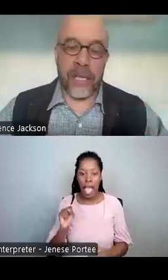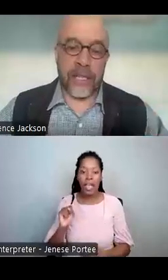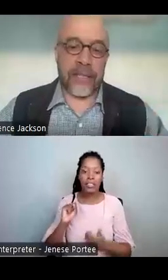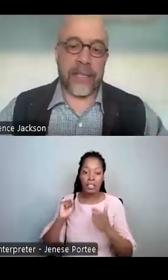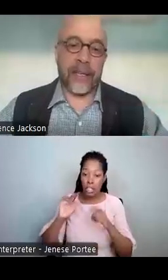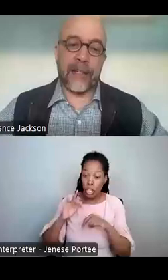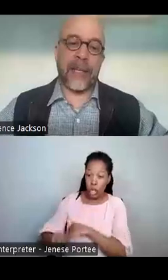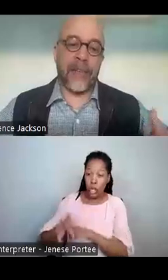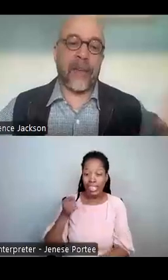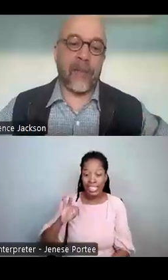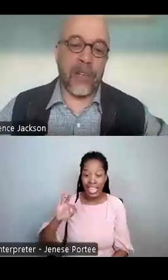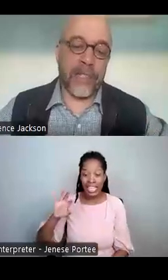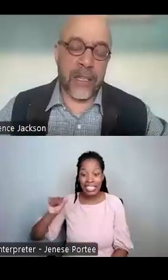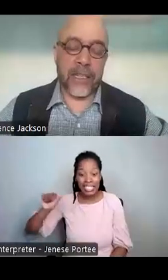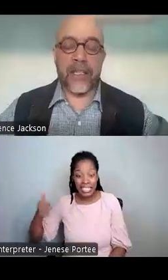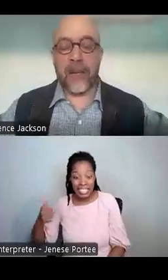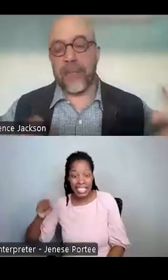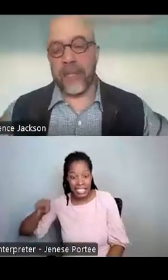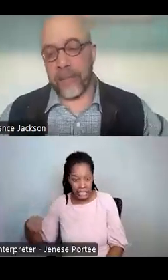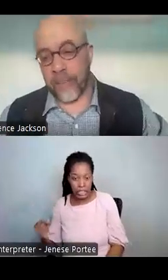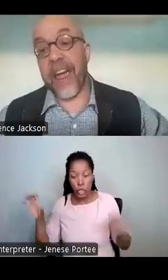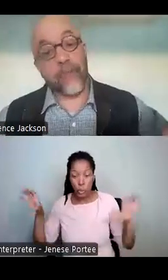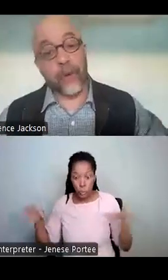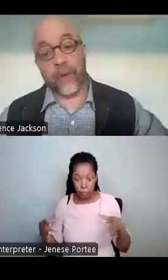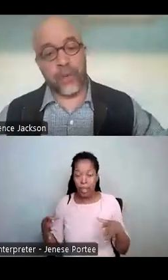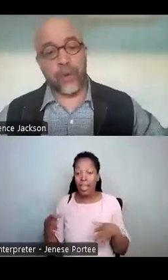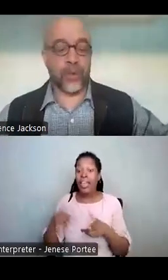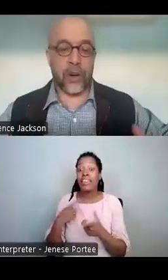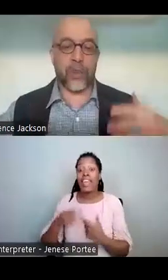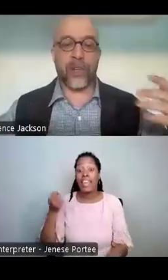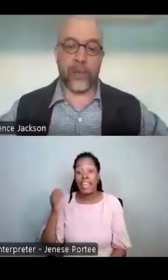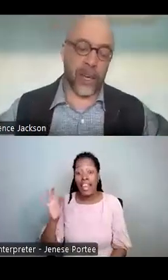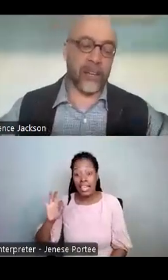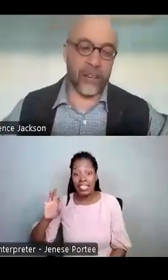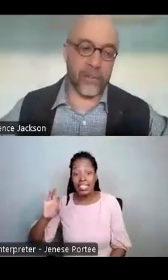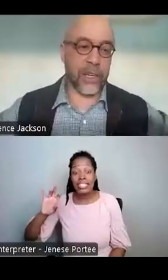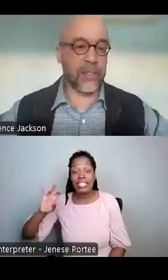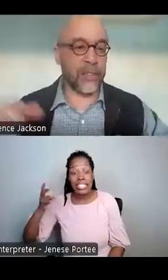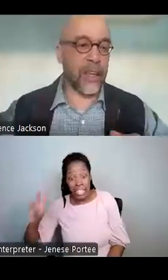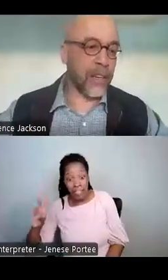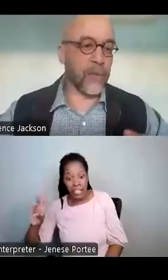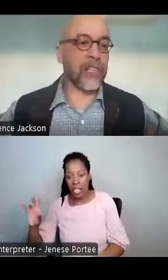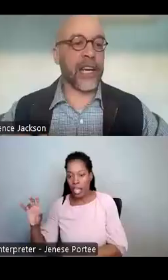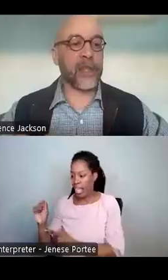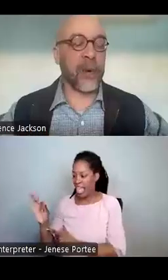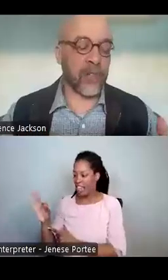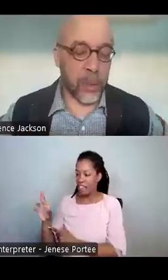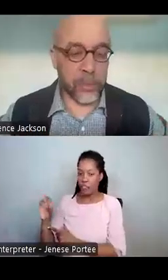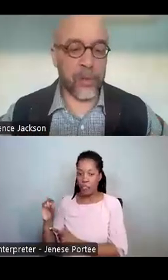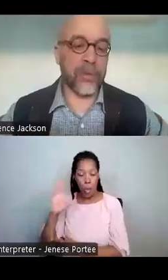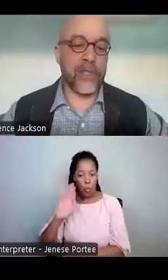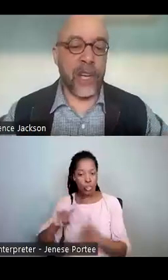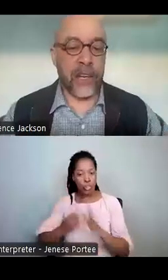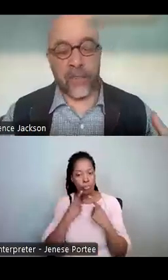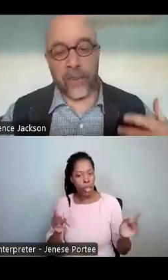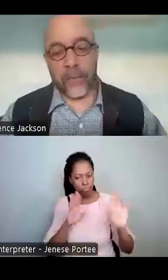early 1910s, and then it's in 1917 that the Afro, will start proclaiming, hey, we've got these different jazz bands, or people are